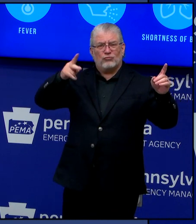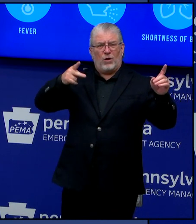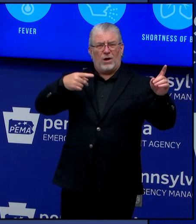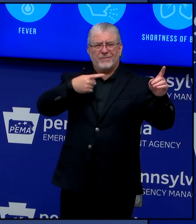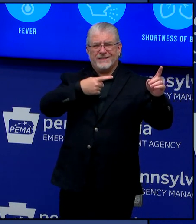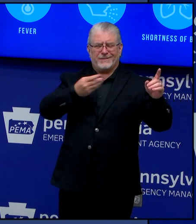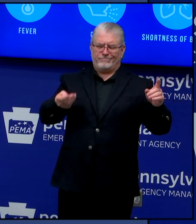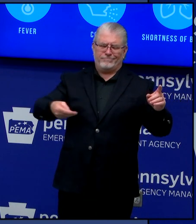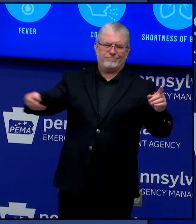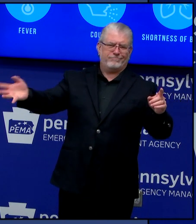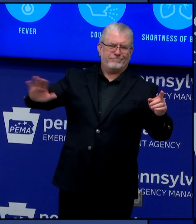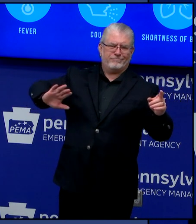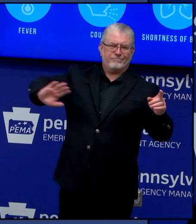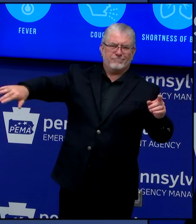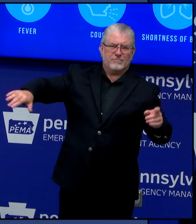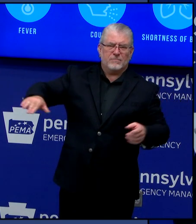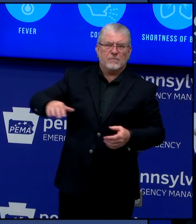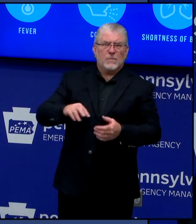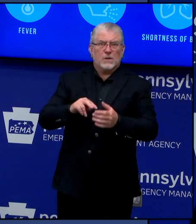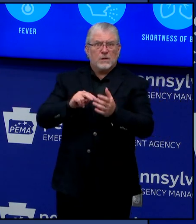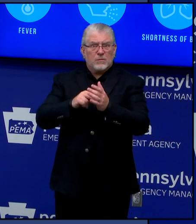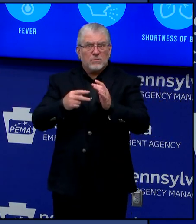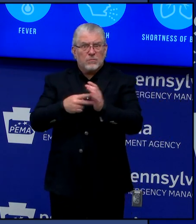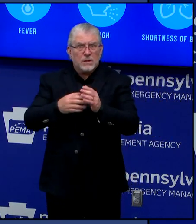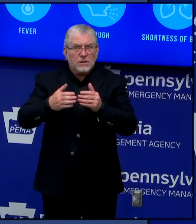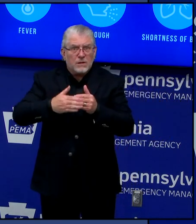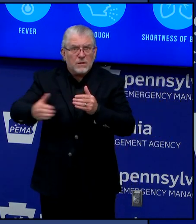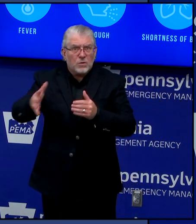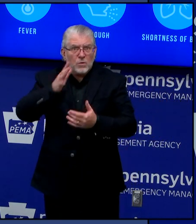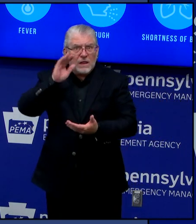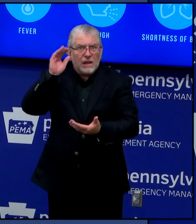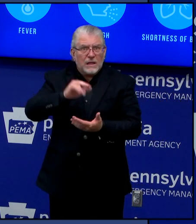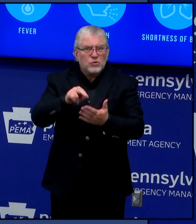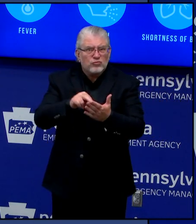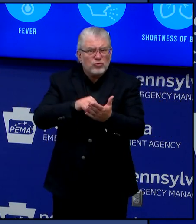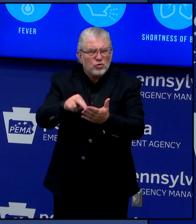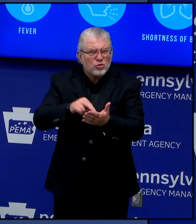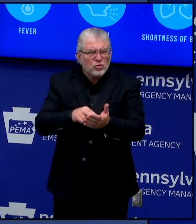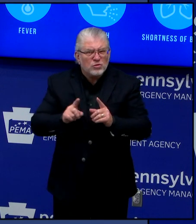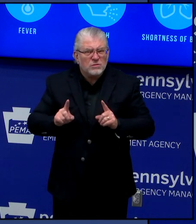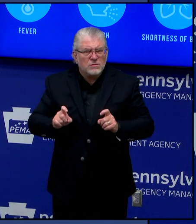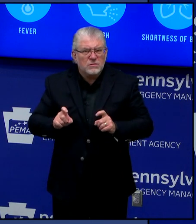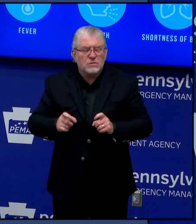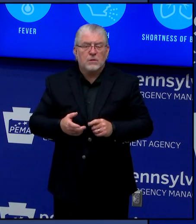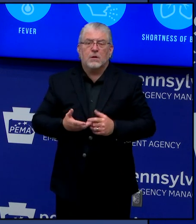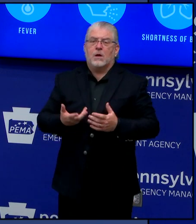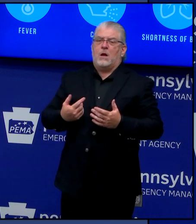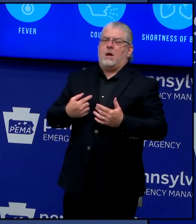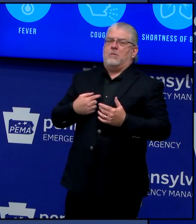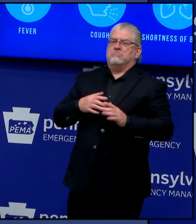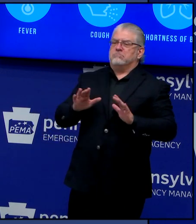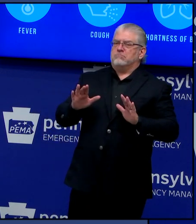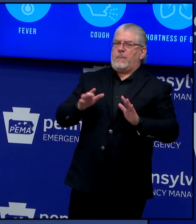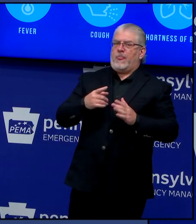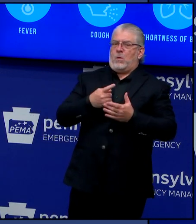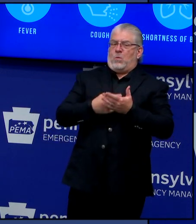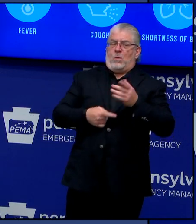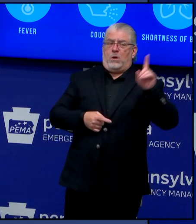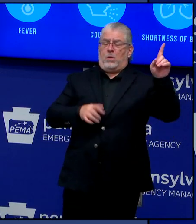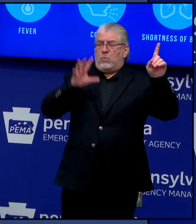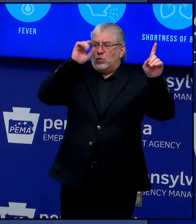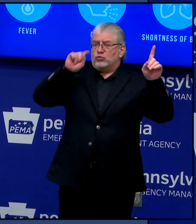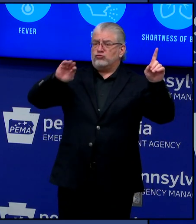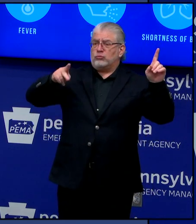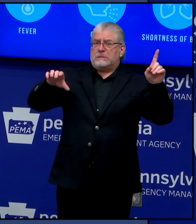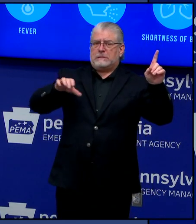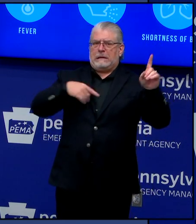with as we reopen? Well, I'm not really going to comment on the Trump administration's actions. I want to say that we collaborate